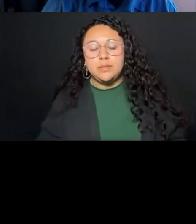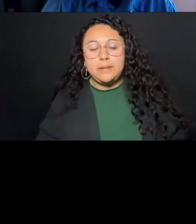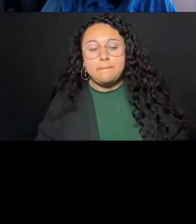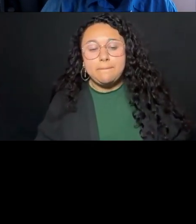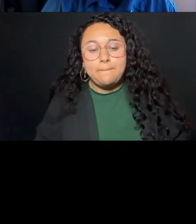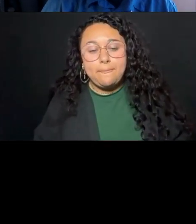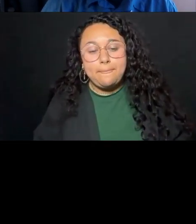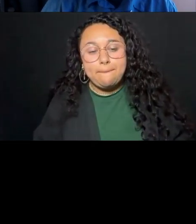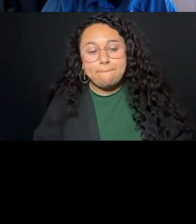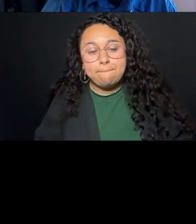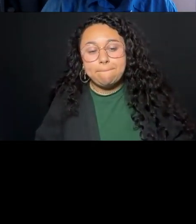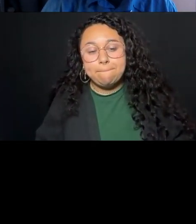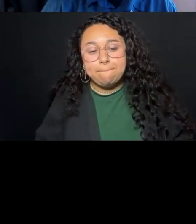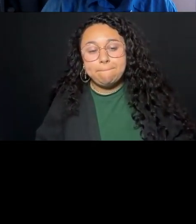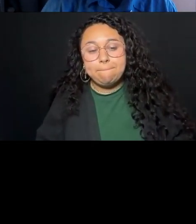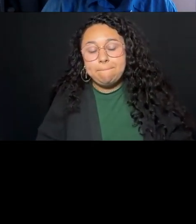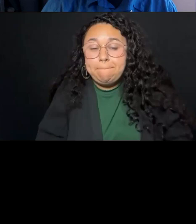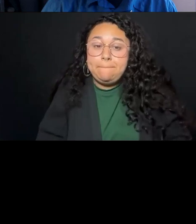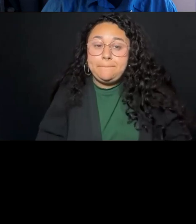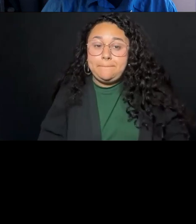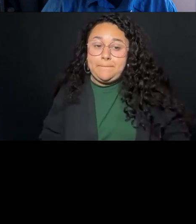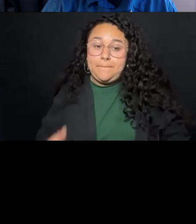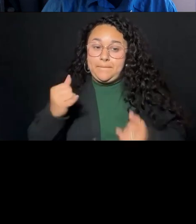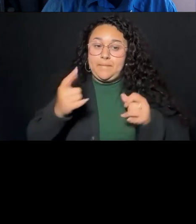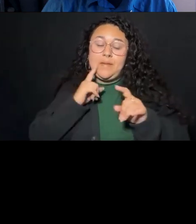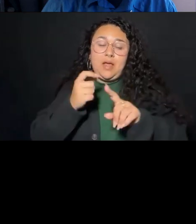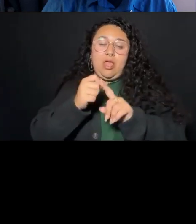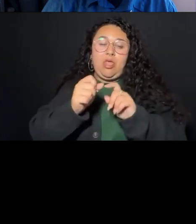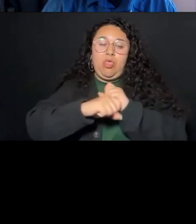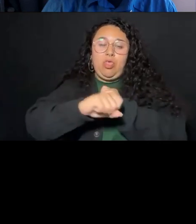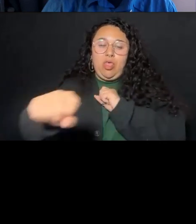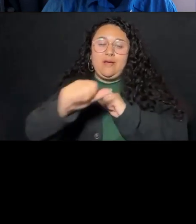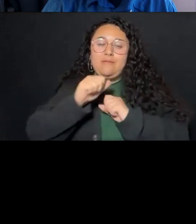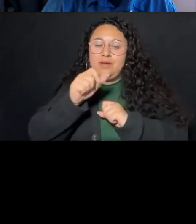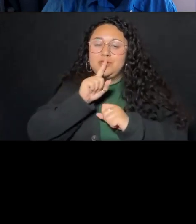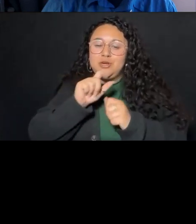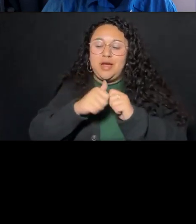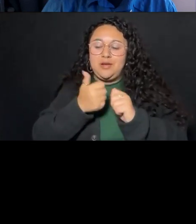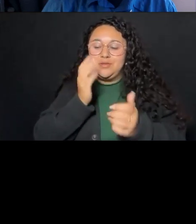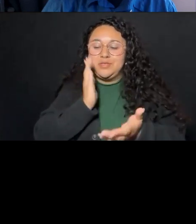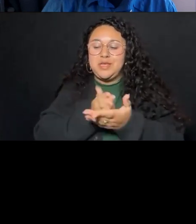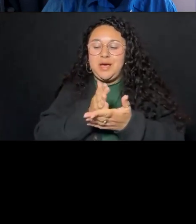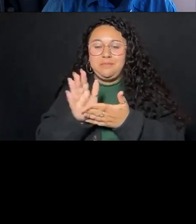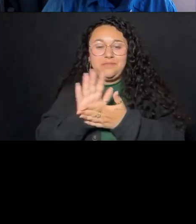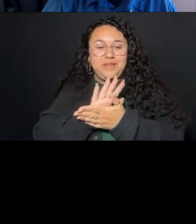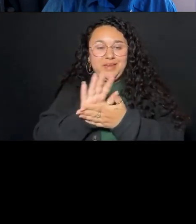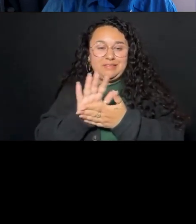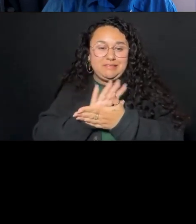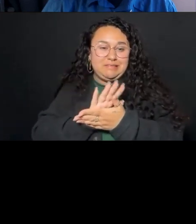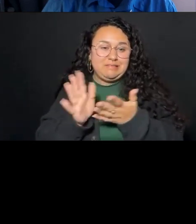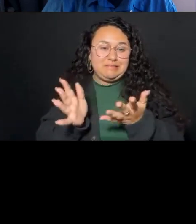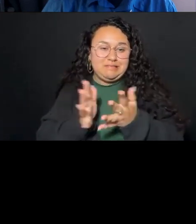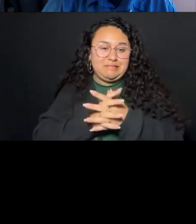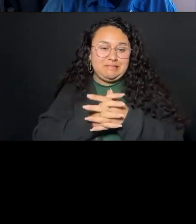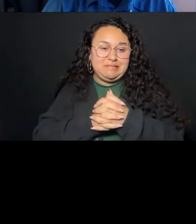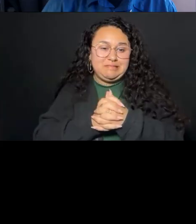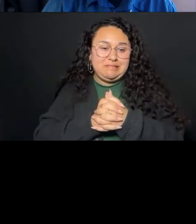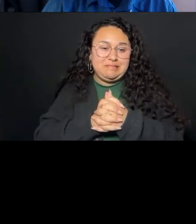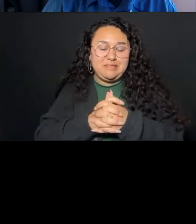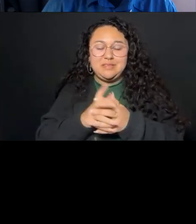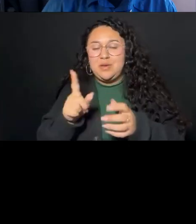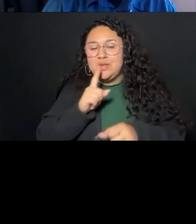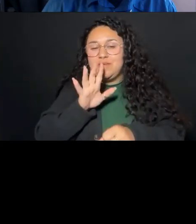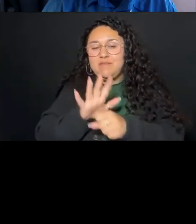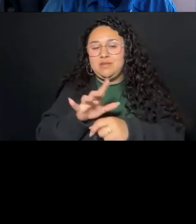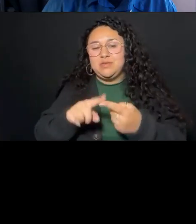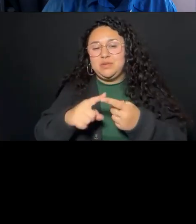Um, okay, at this point I'm rambling and I'm not sure how to end the video. Um, this only confirms to